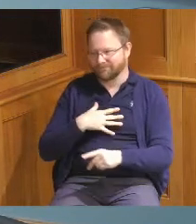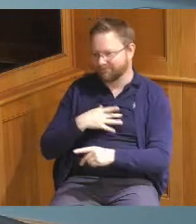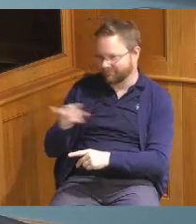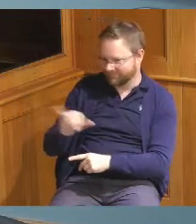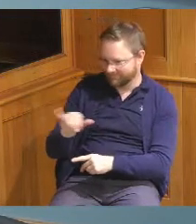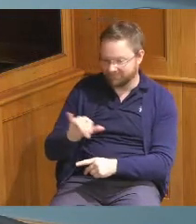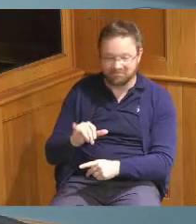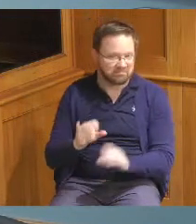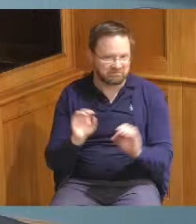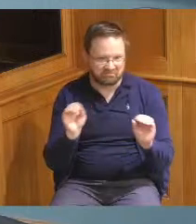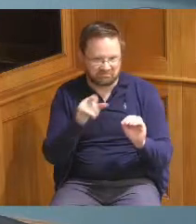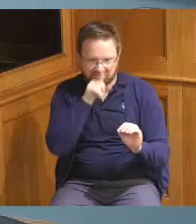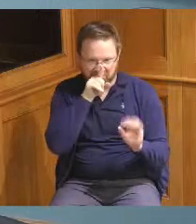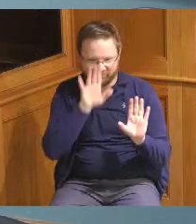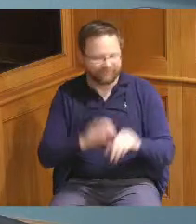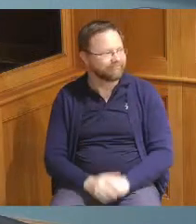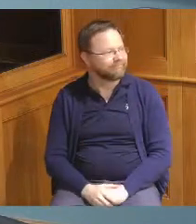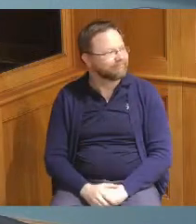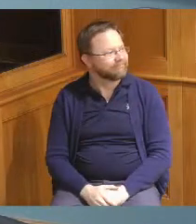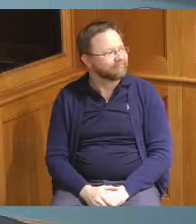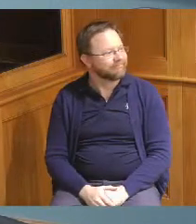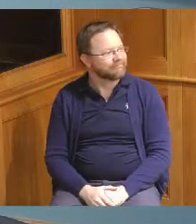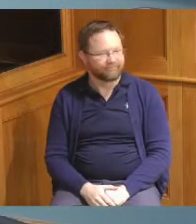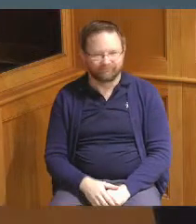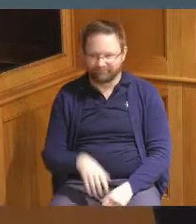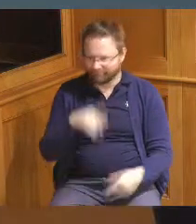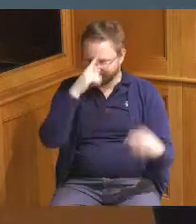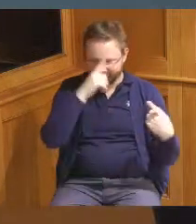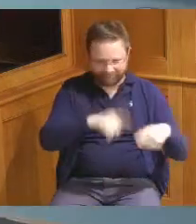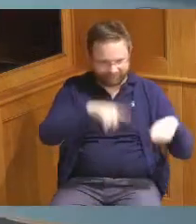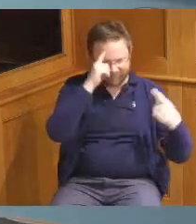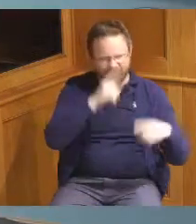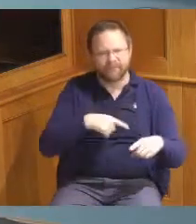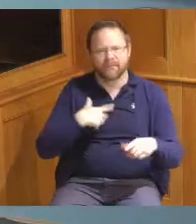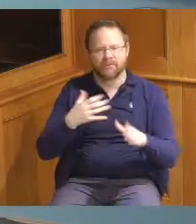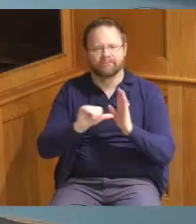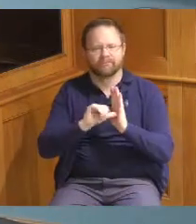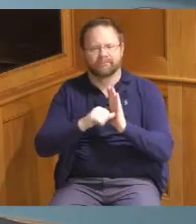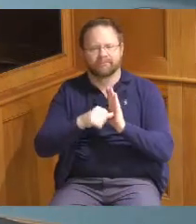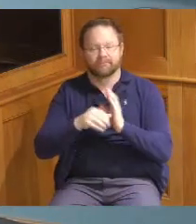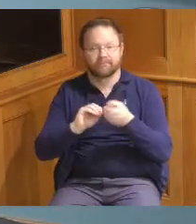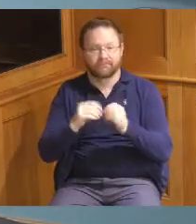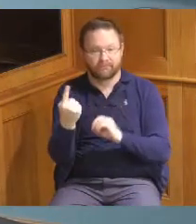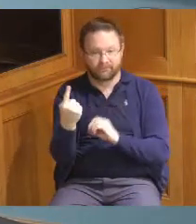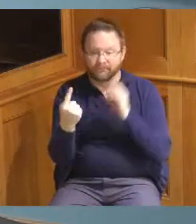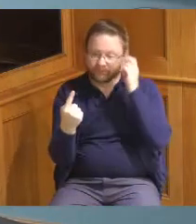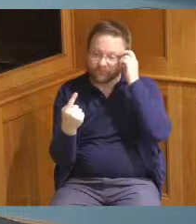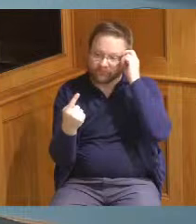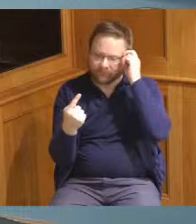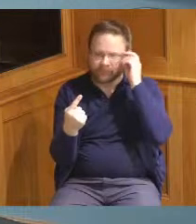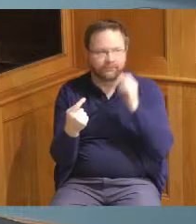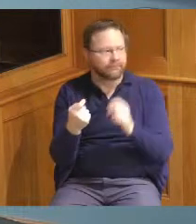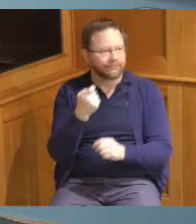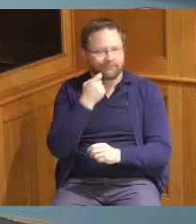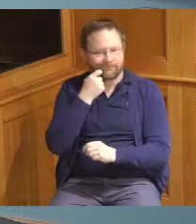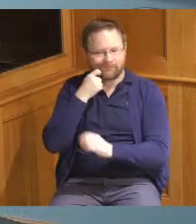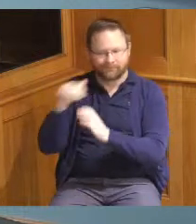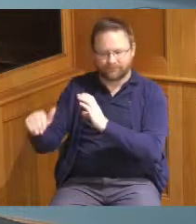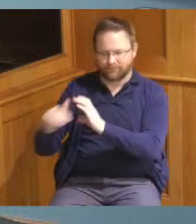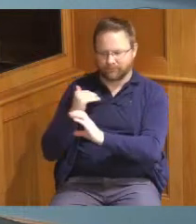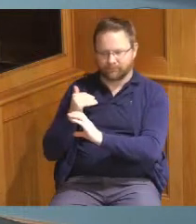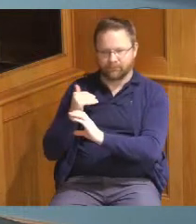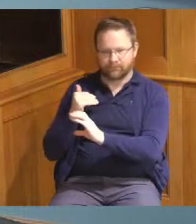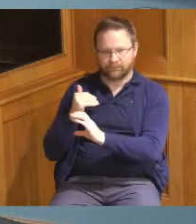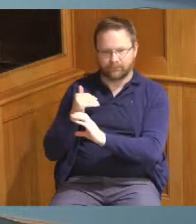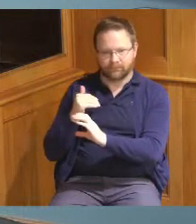other than that, I don't have anything else. Okay, ditto to that. I did want to highlight item number 1. I just received an email about